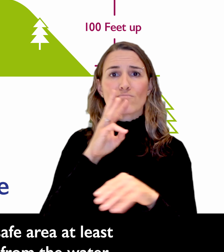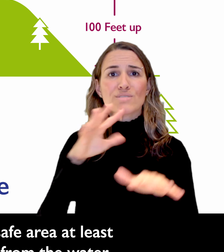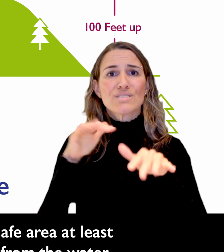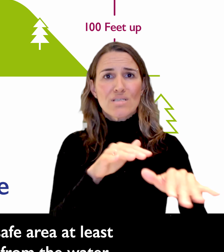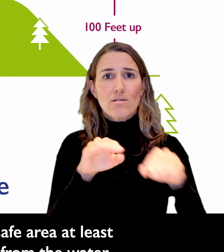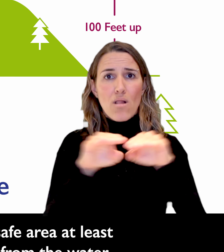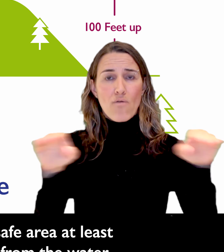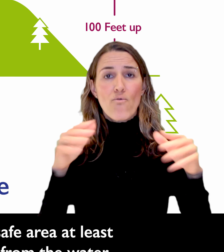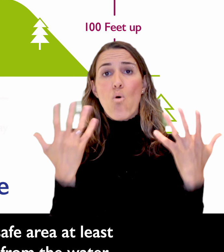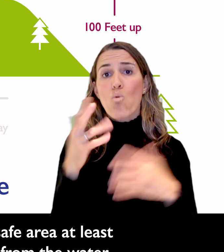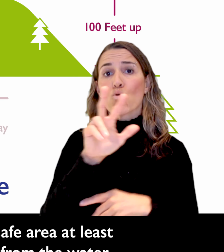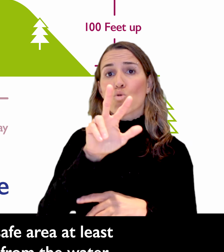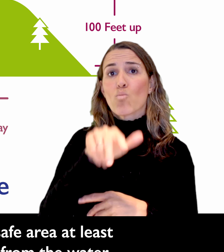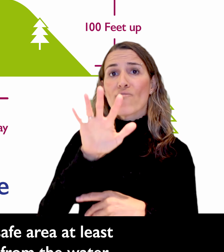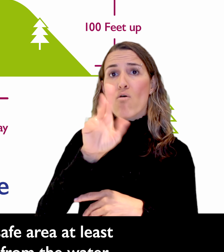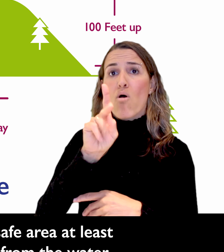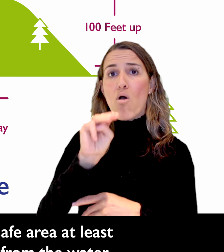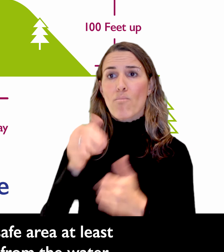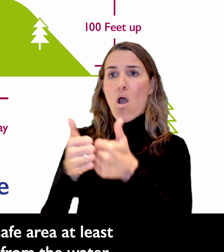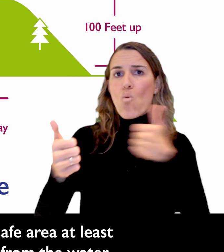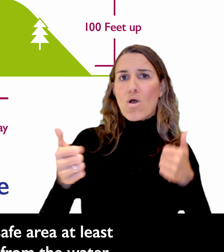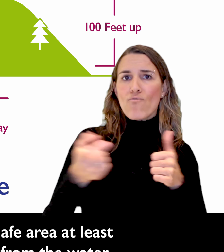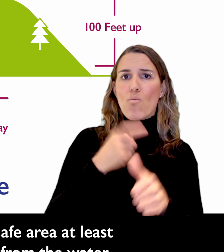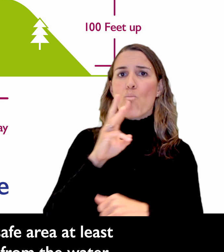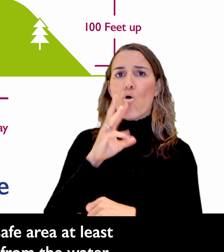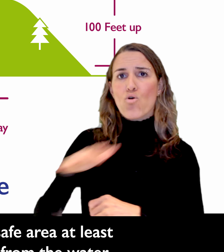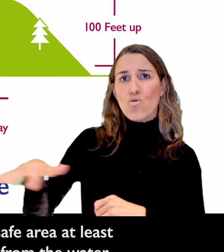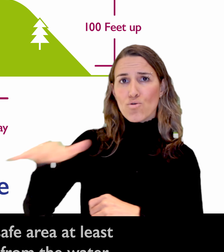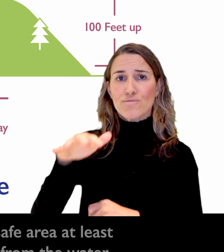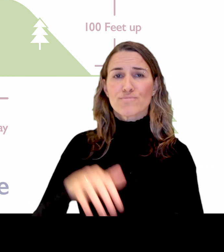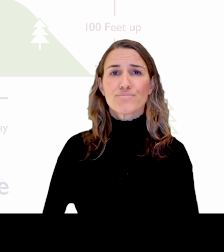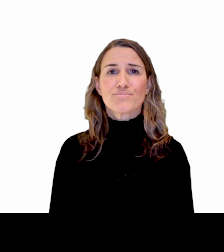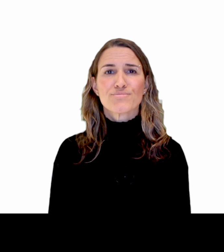level or 3.5 kilometers away from the water.